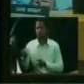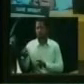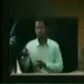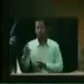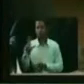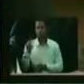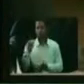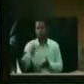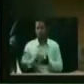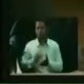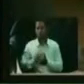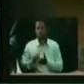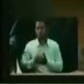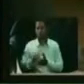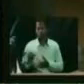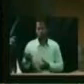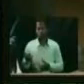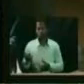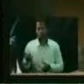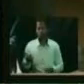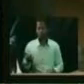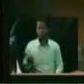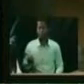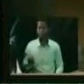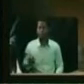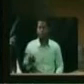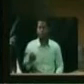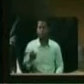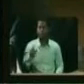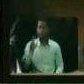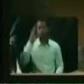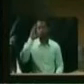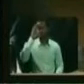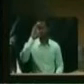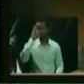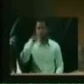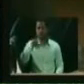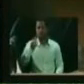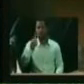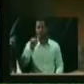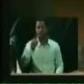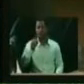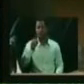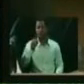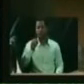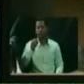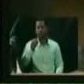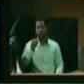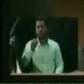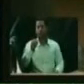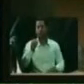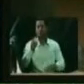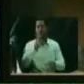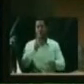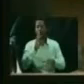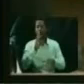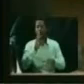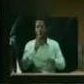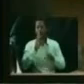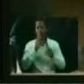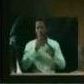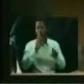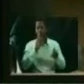point. The water's over the dam, or will be in a month.